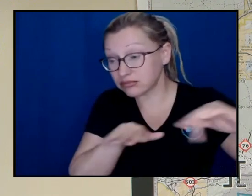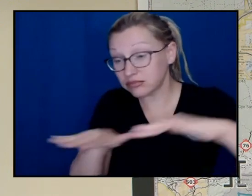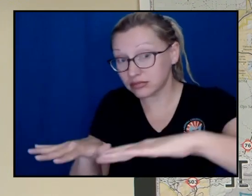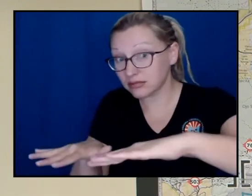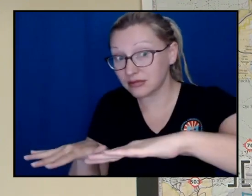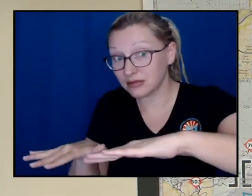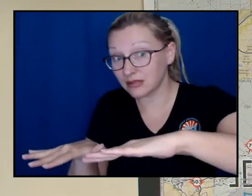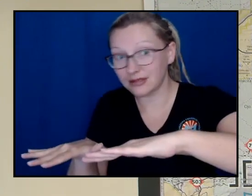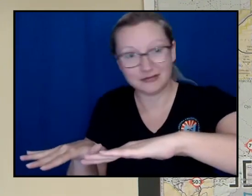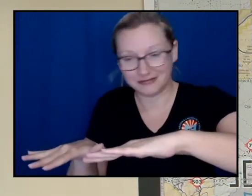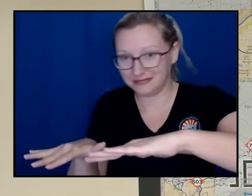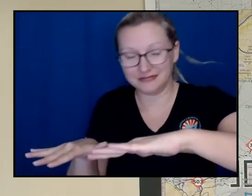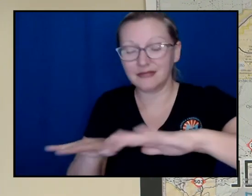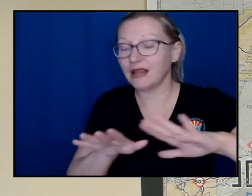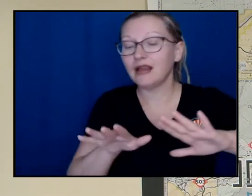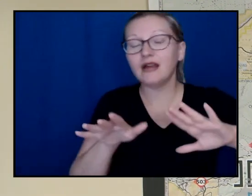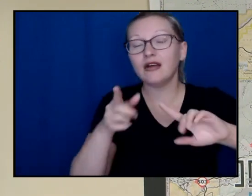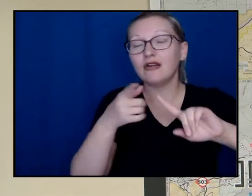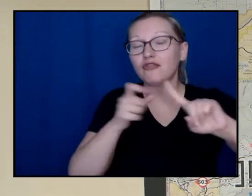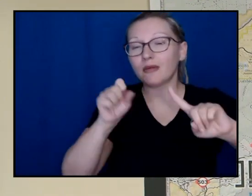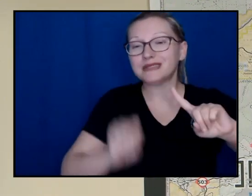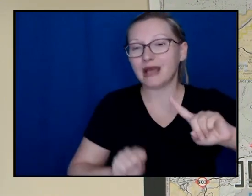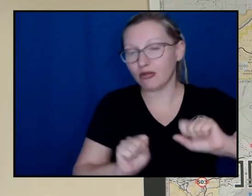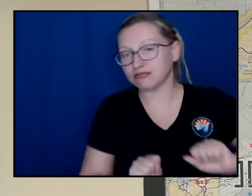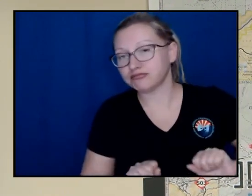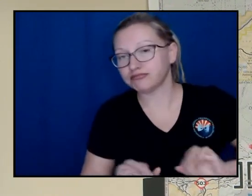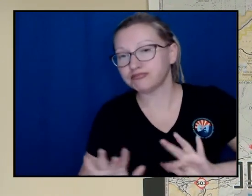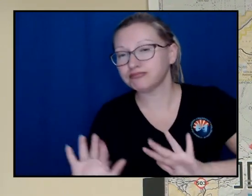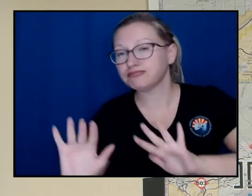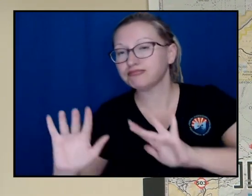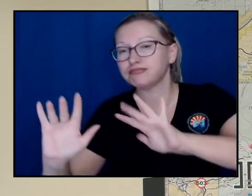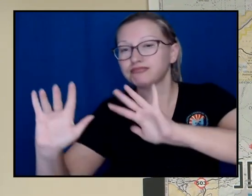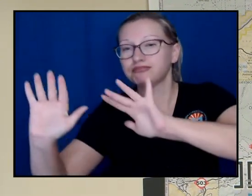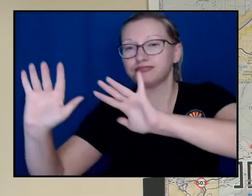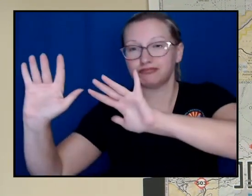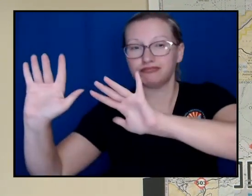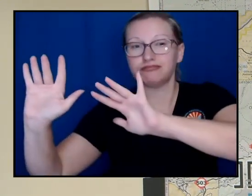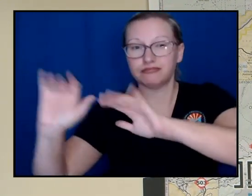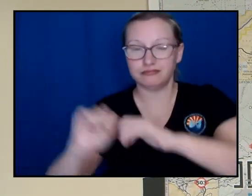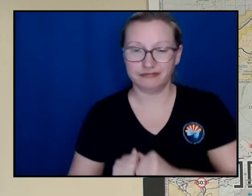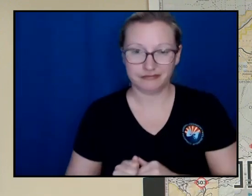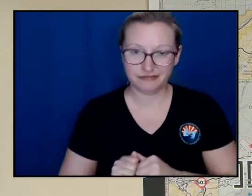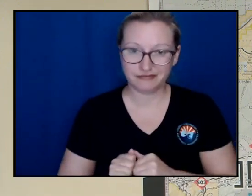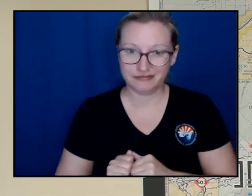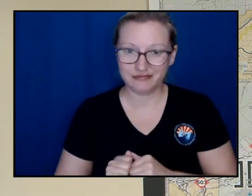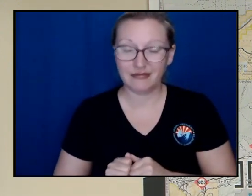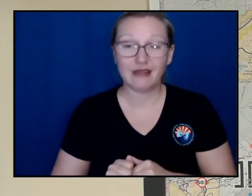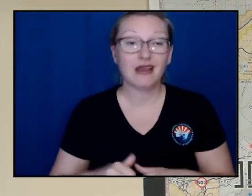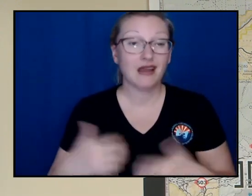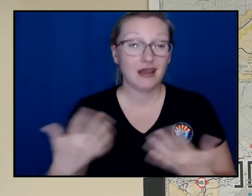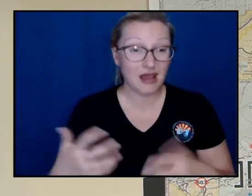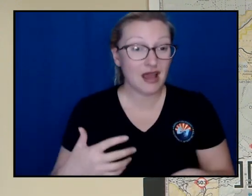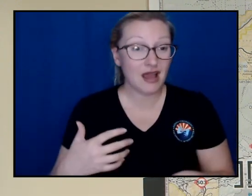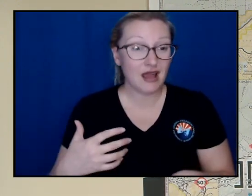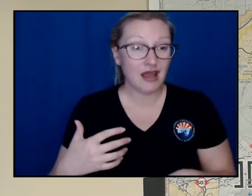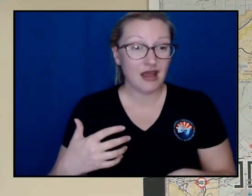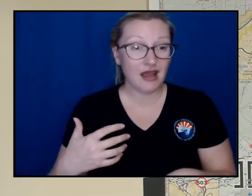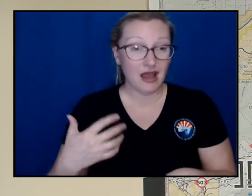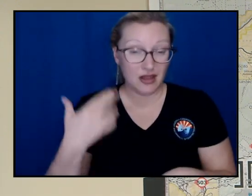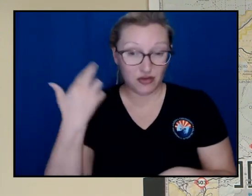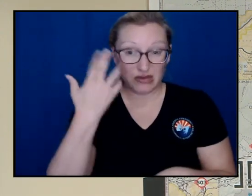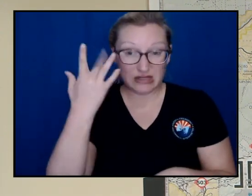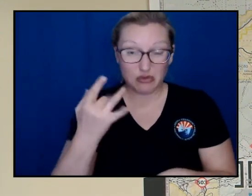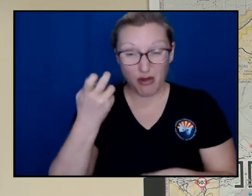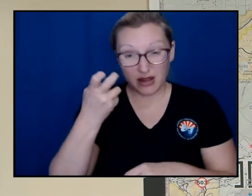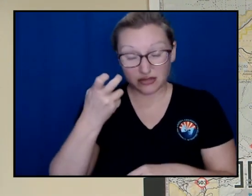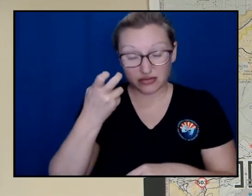westerly to being more southerly or southeasterly. And the main thing that drives that actually is